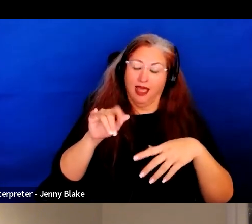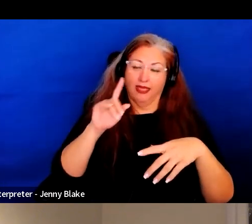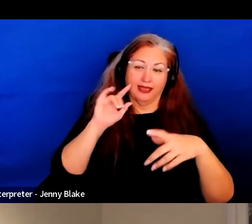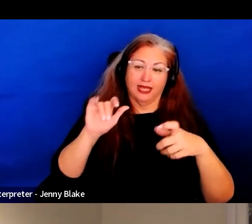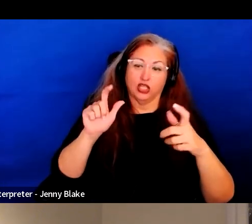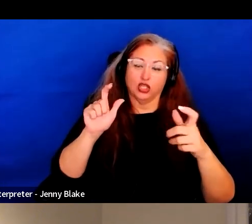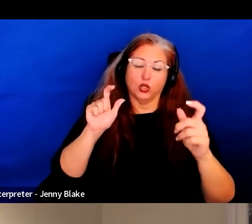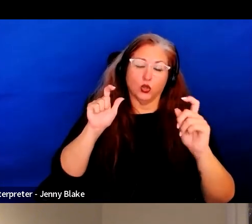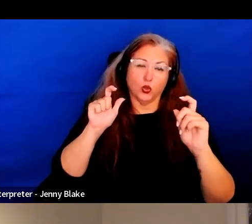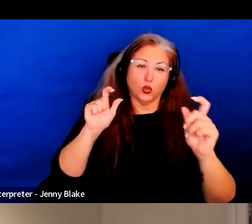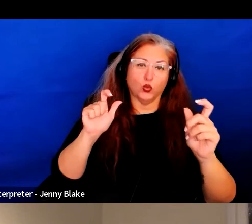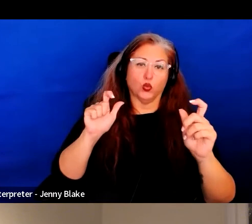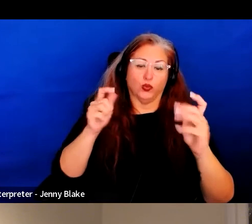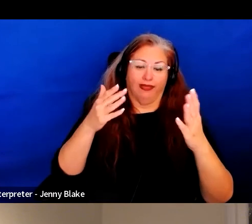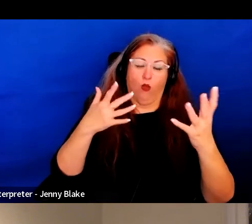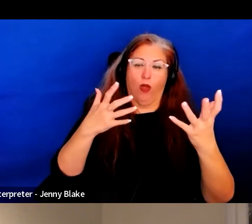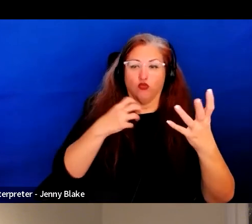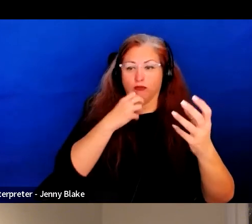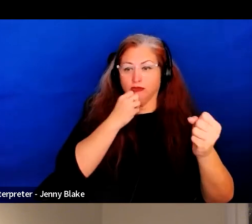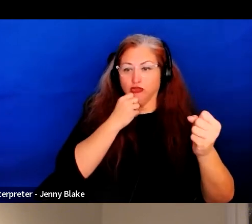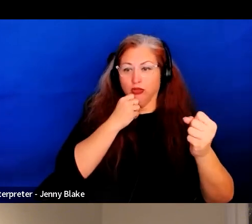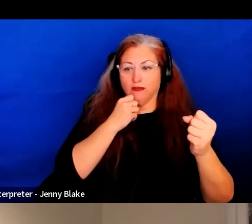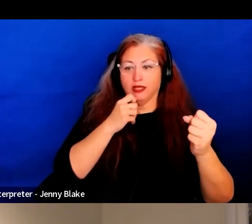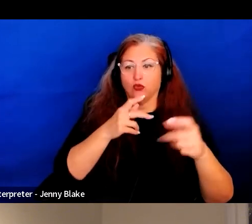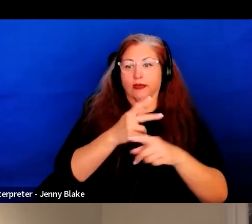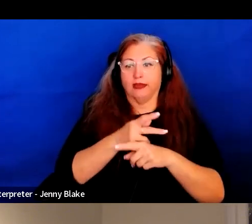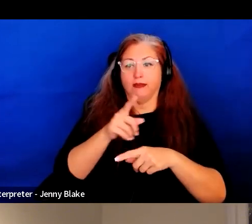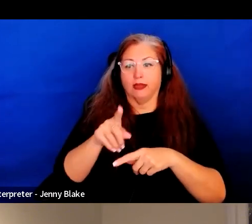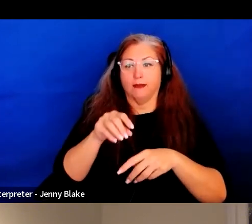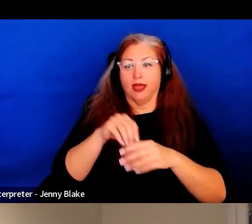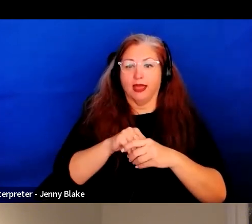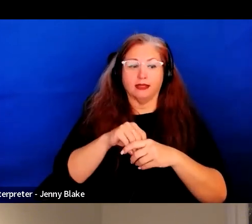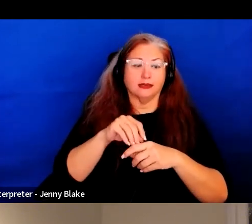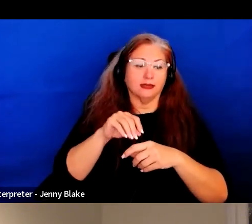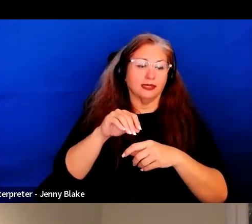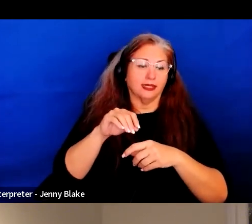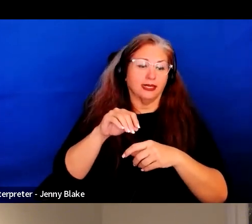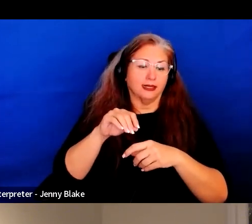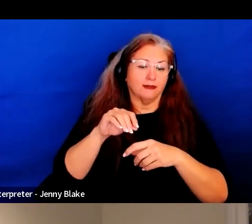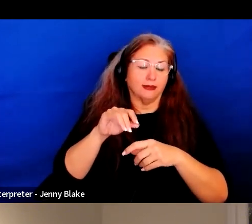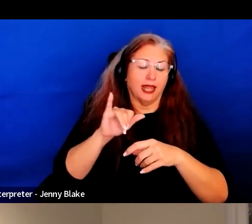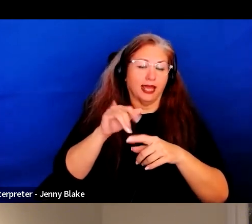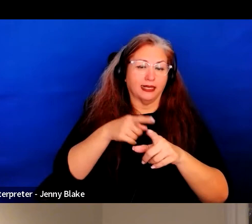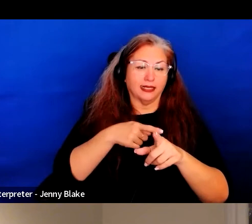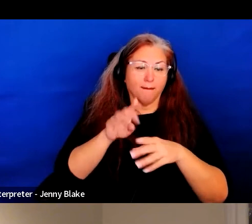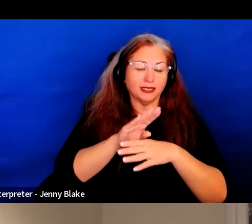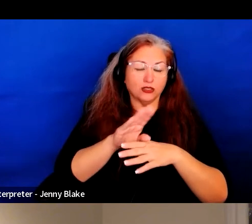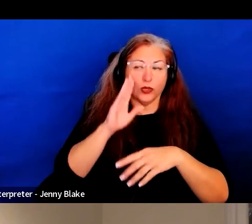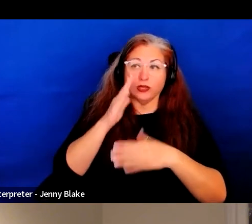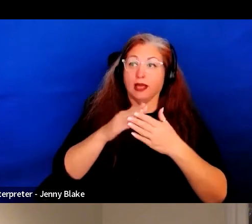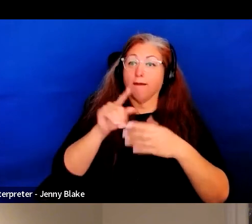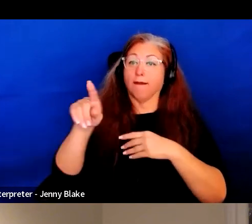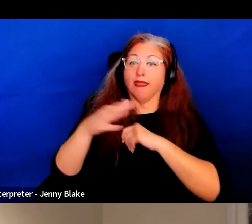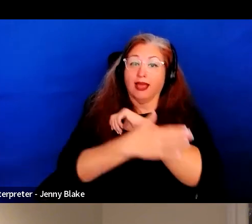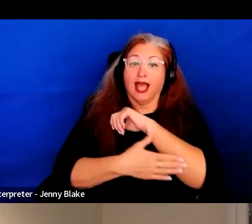We want to preserve them as institutions, especially if we know of countries where there is